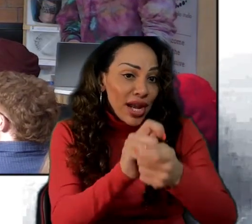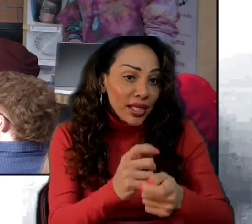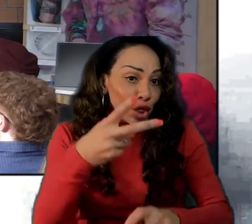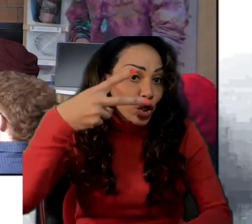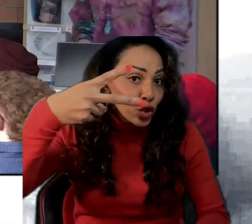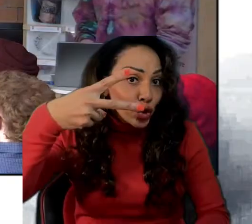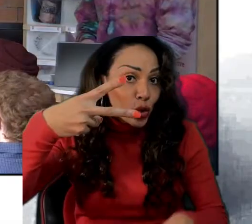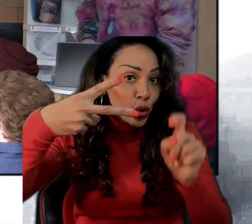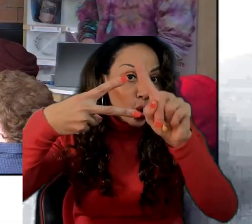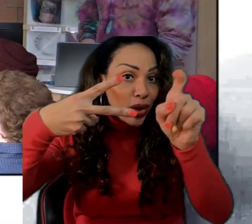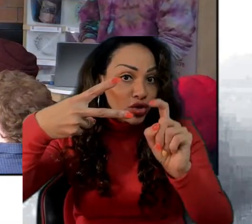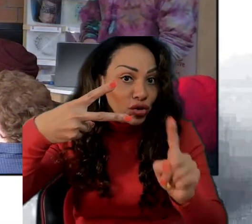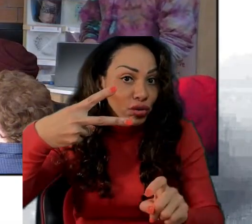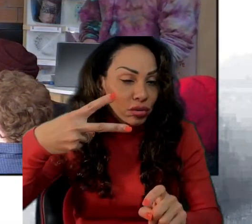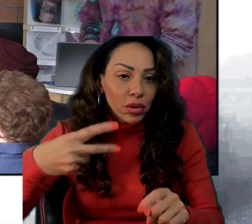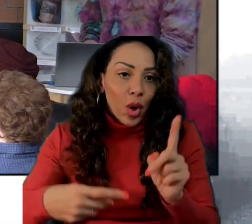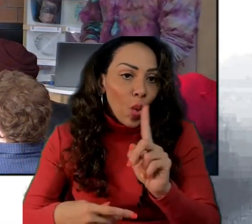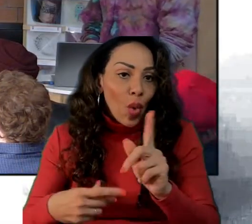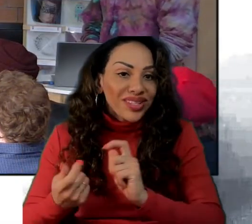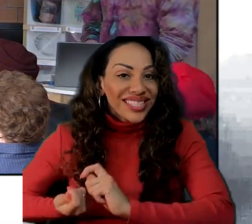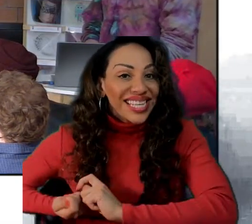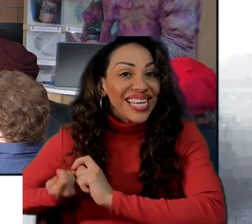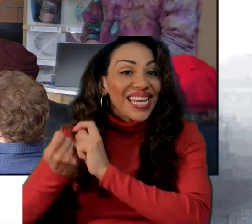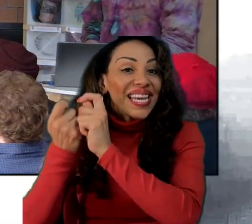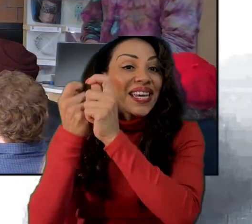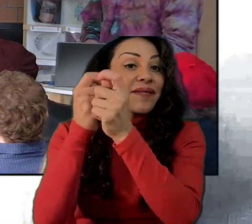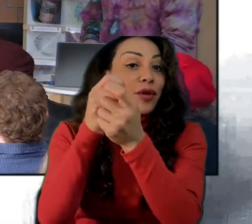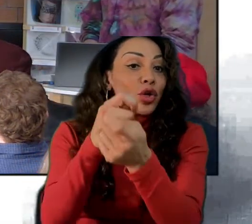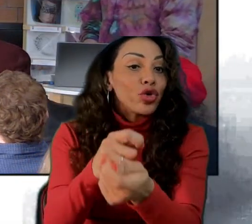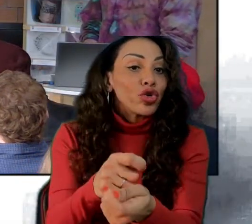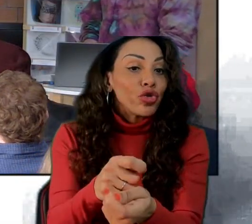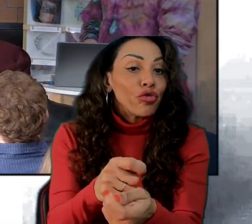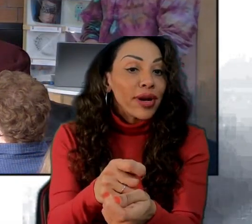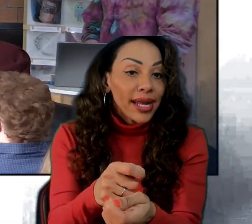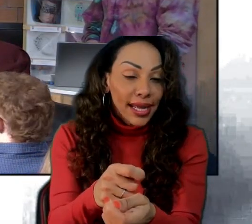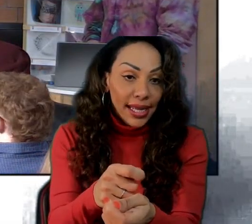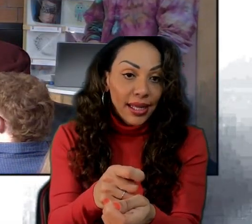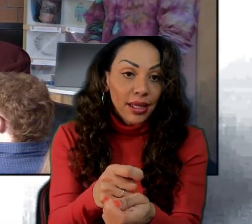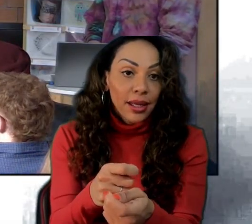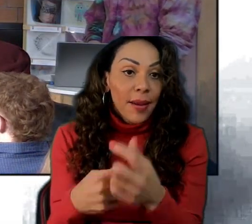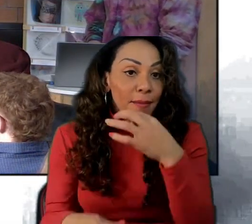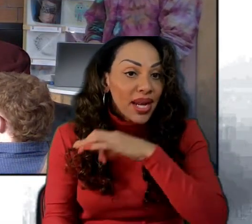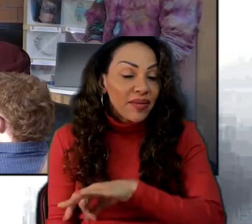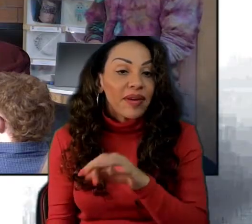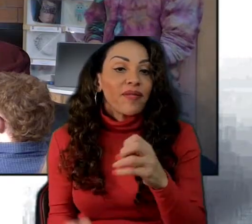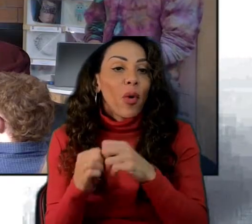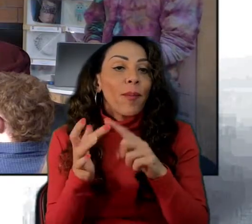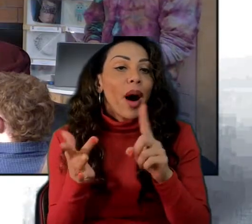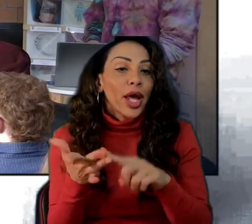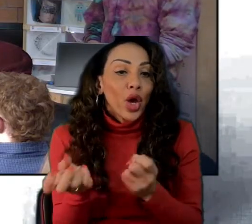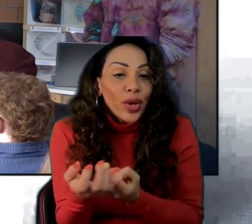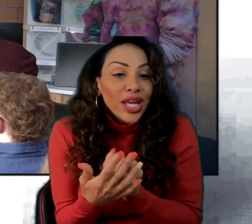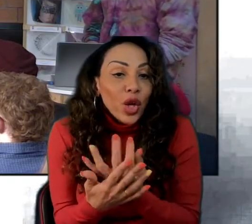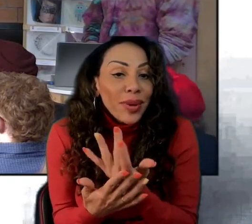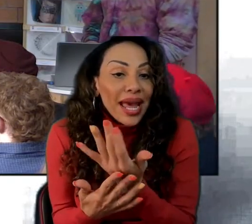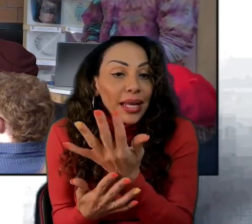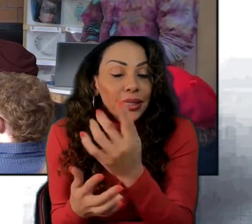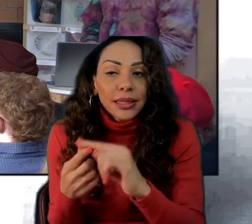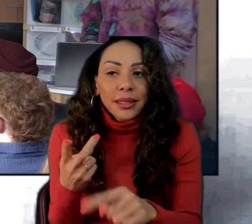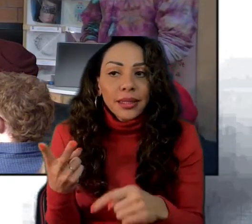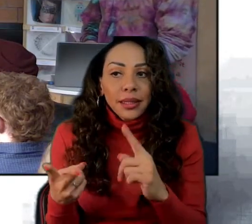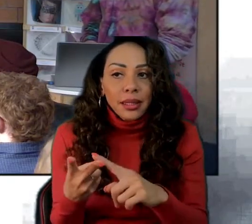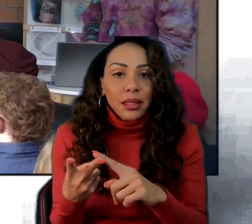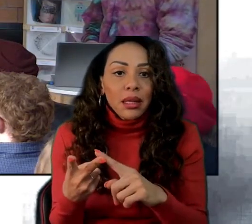the evolutionary benefit of bioluminescence? And how did the carbon dioxide of the